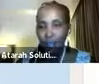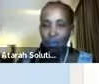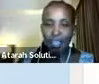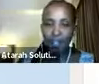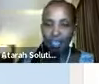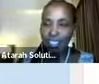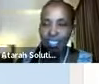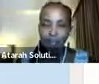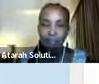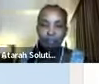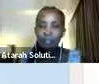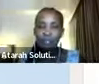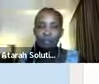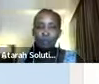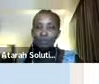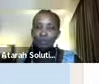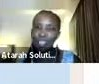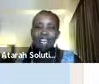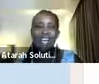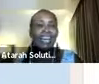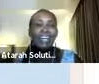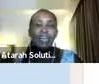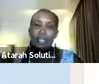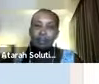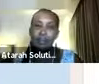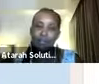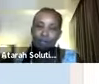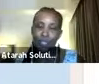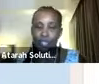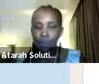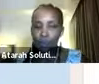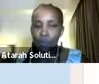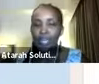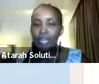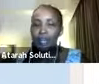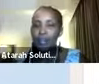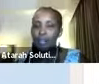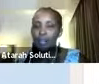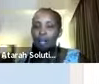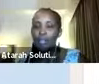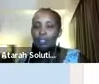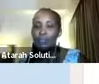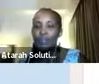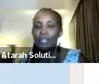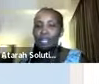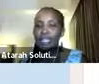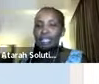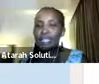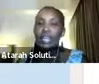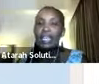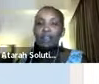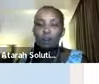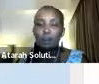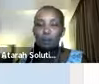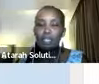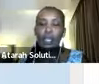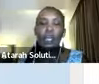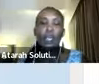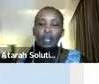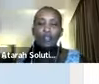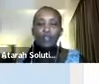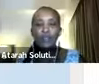If you like fish, it is my favorite go-to food. And please make sure you take a swim. And then we have the College of Career Guidance and